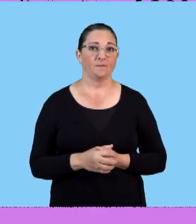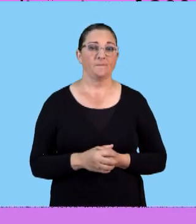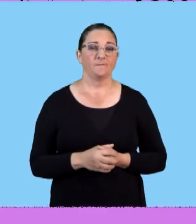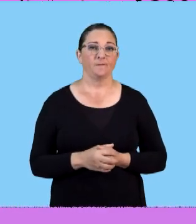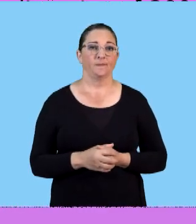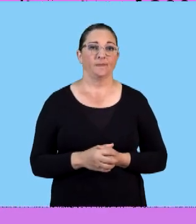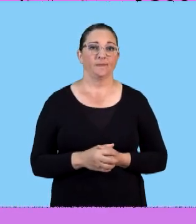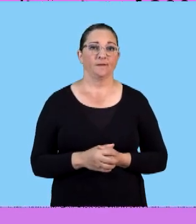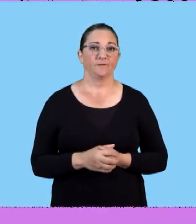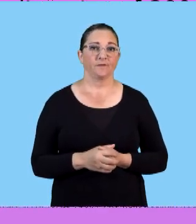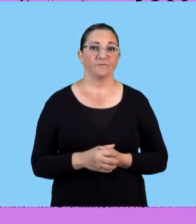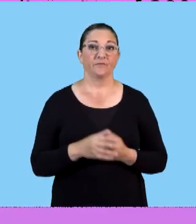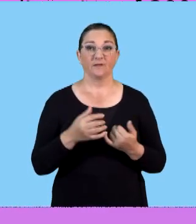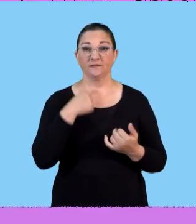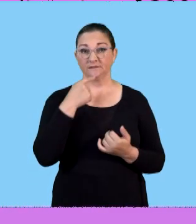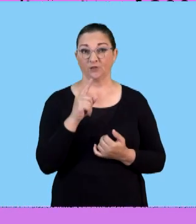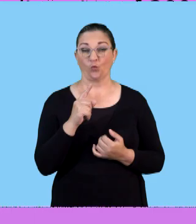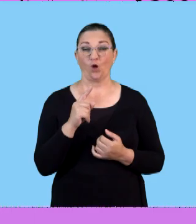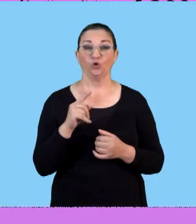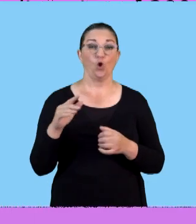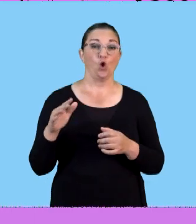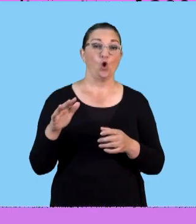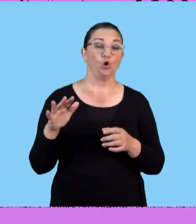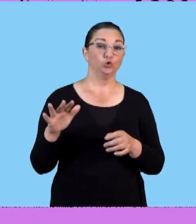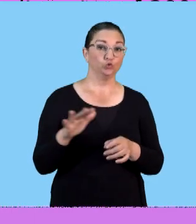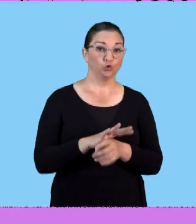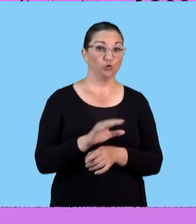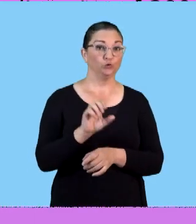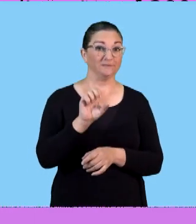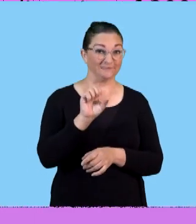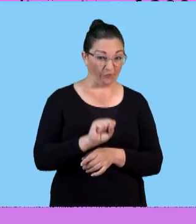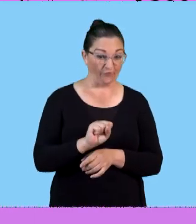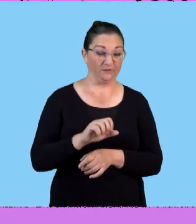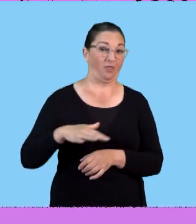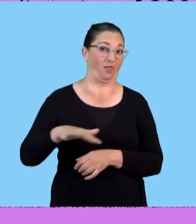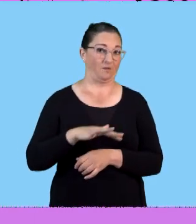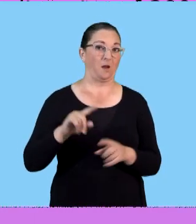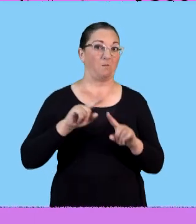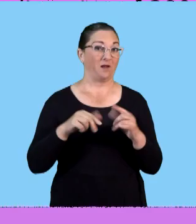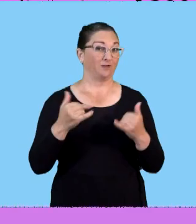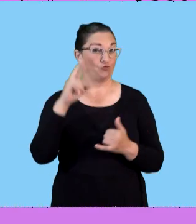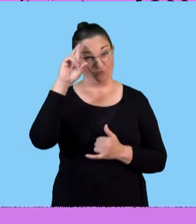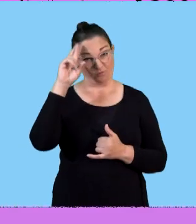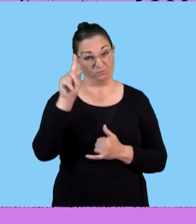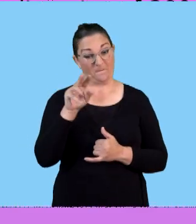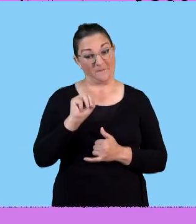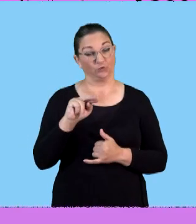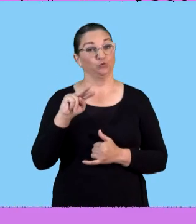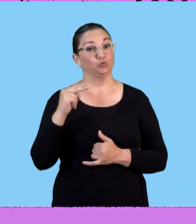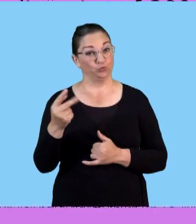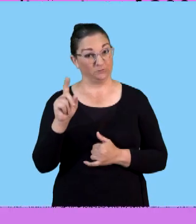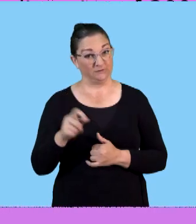what is happening here. We need to determine the total surface area. Remember, your answer should be in square